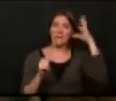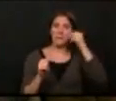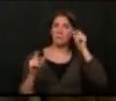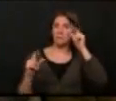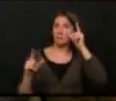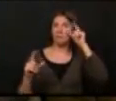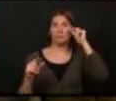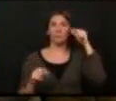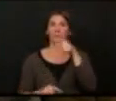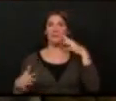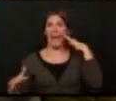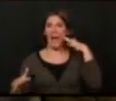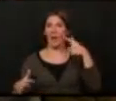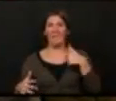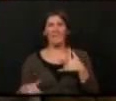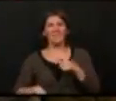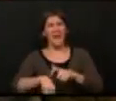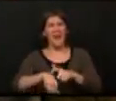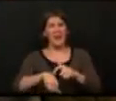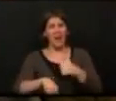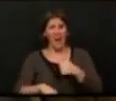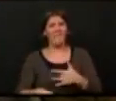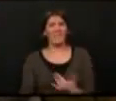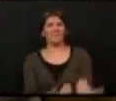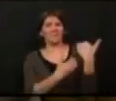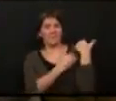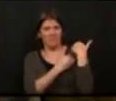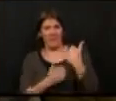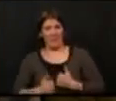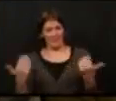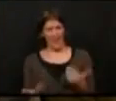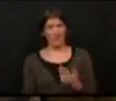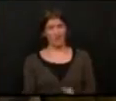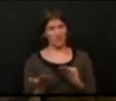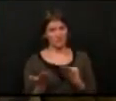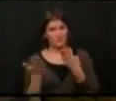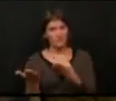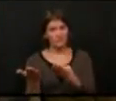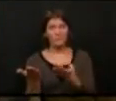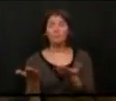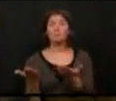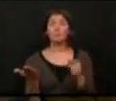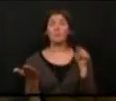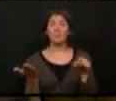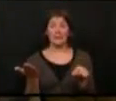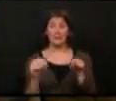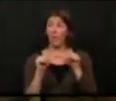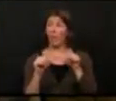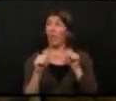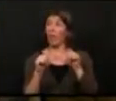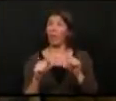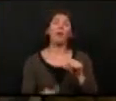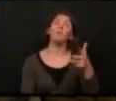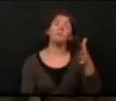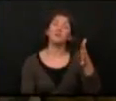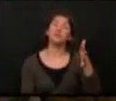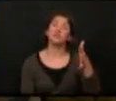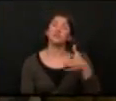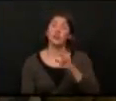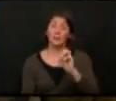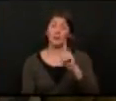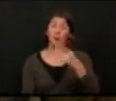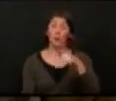I have the time. I feel it's my civic responsibility to bring this to the fore. This cannot continue with Metropolis. They are